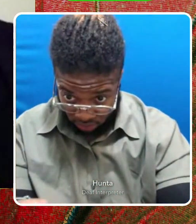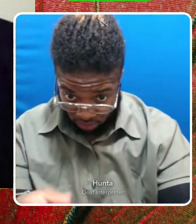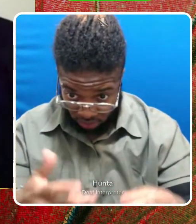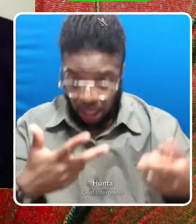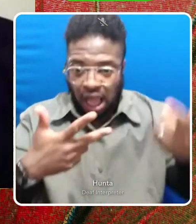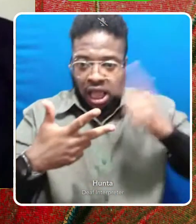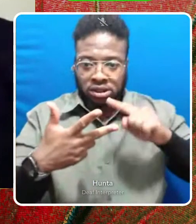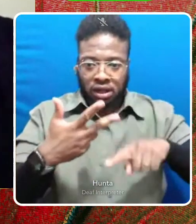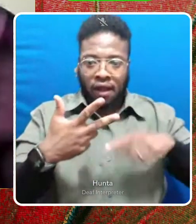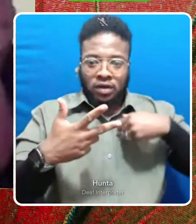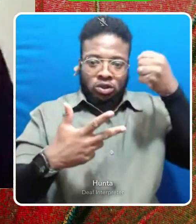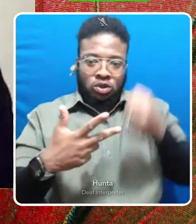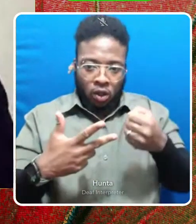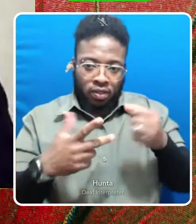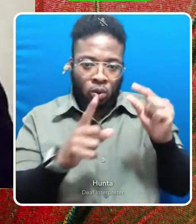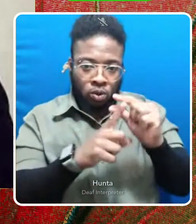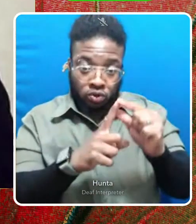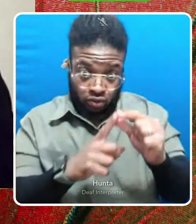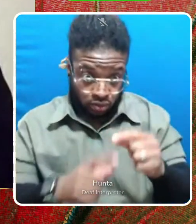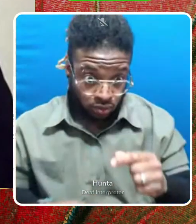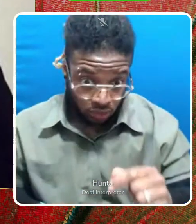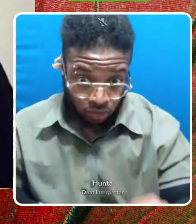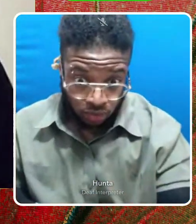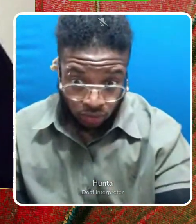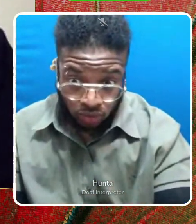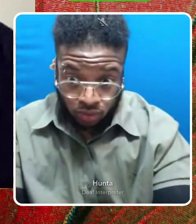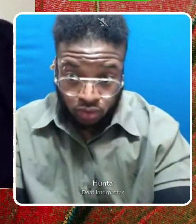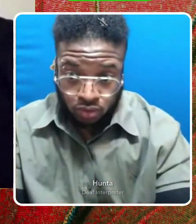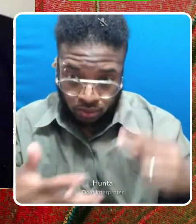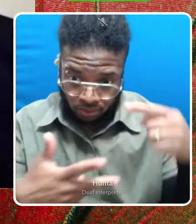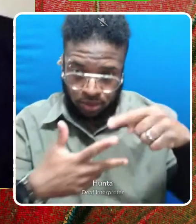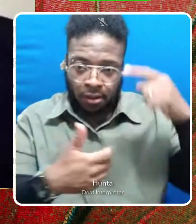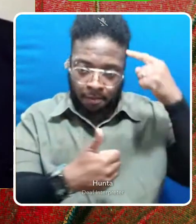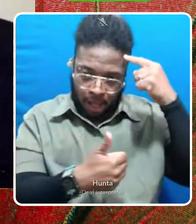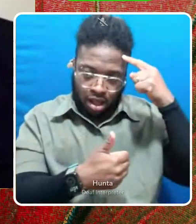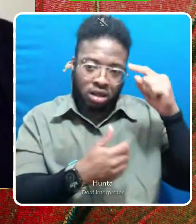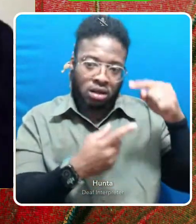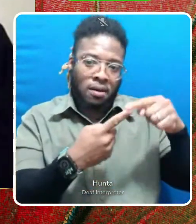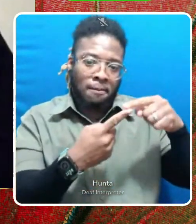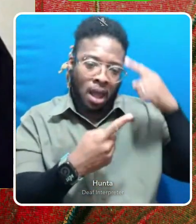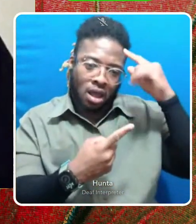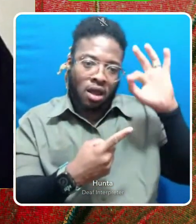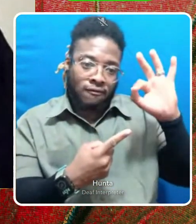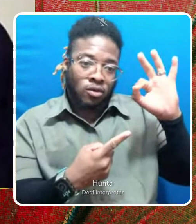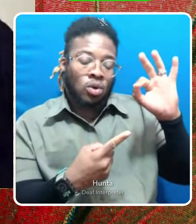Minds of Poetry, feel free to hit the green square. Y'all up now.